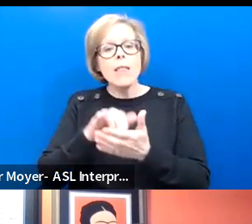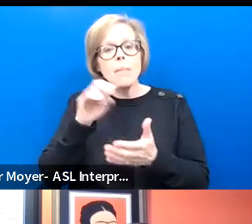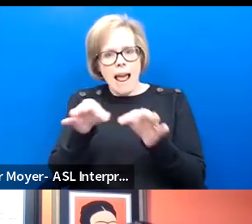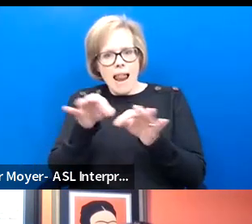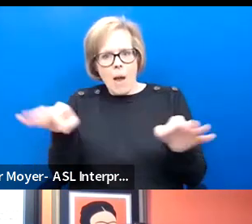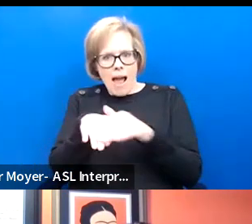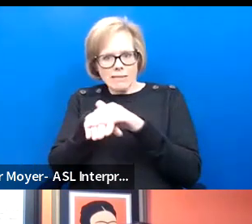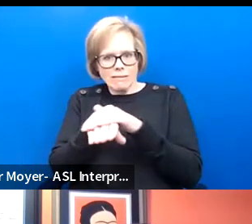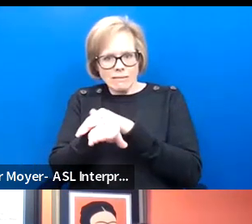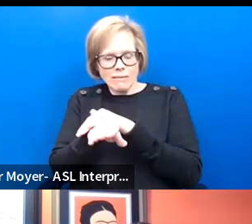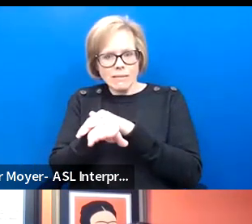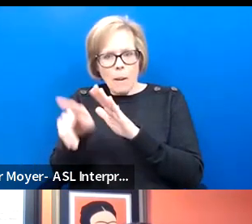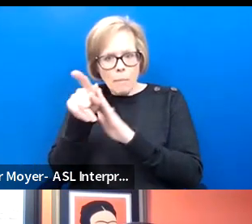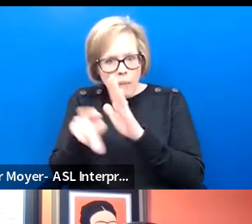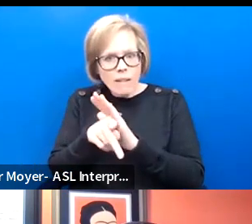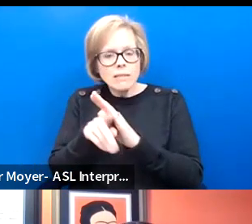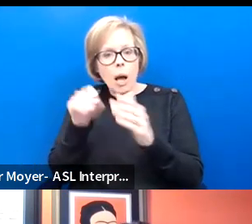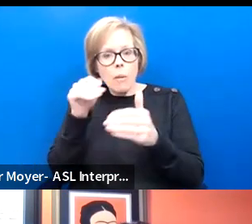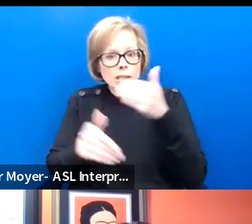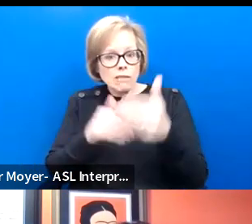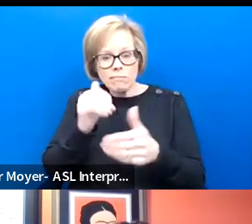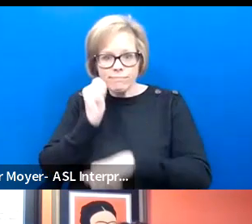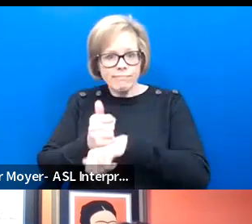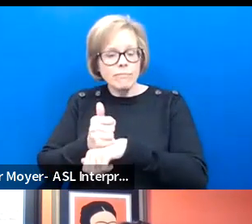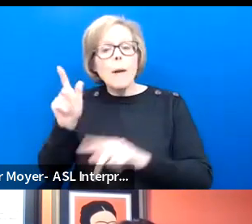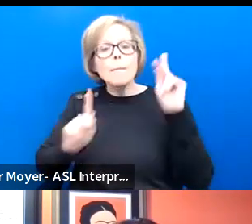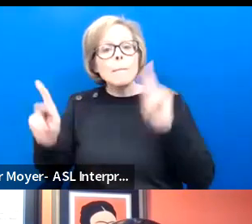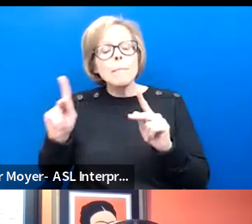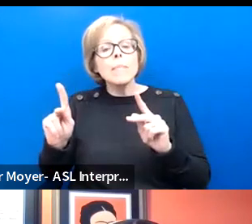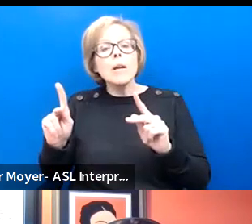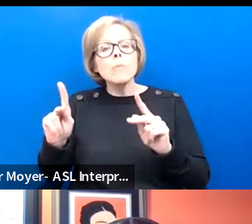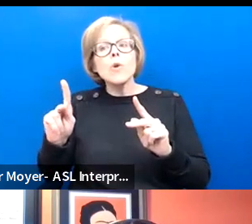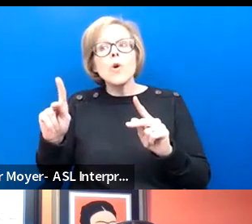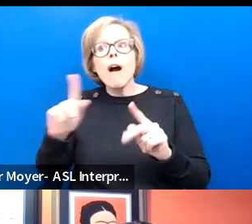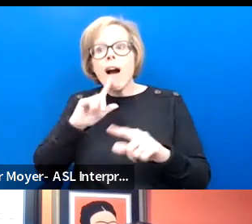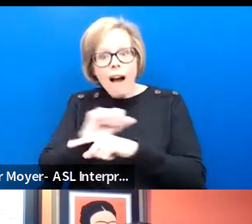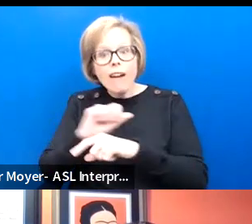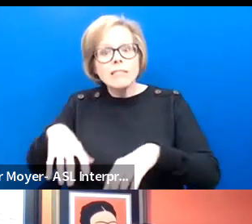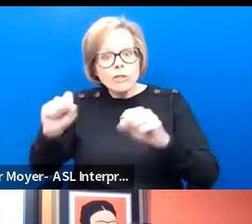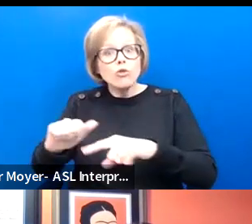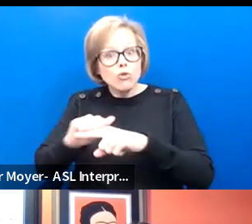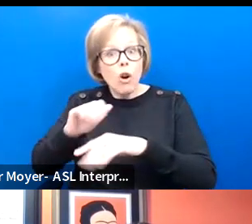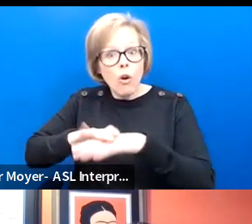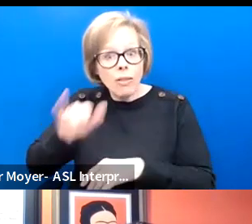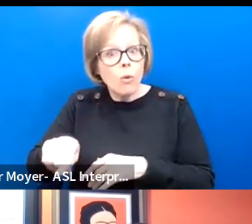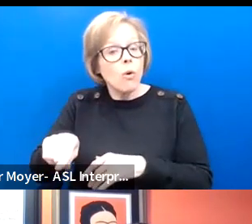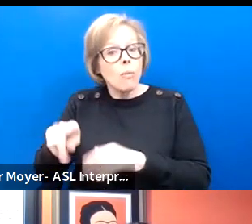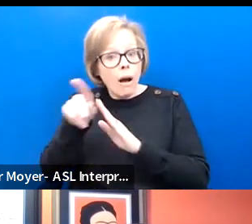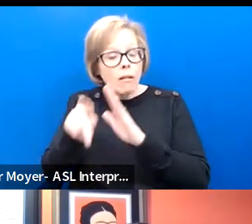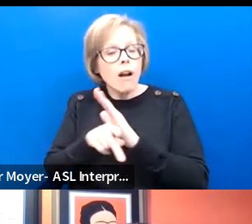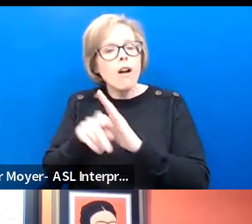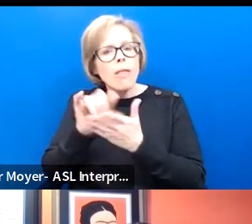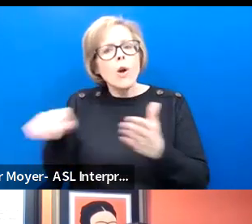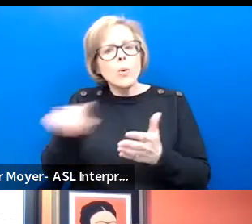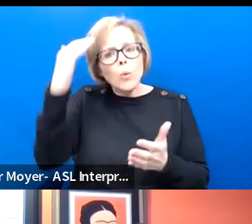language access policies and procedures, that people actually get trained on them so that and